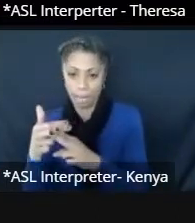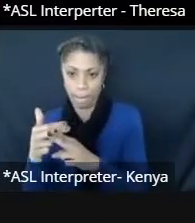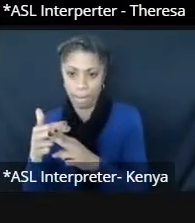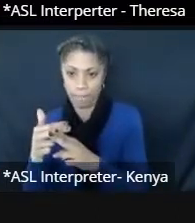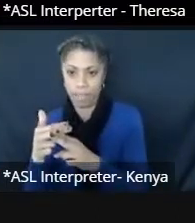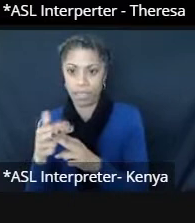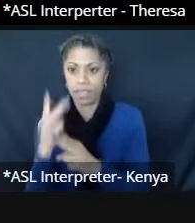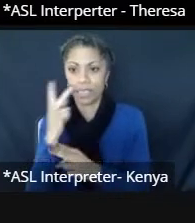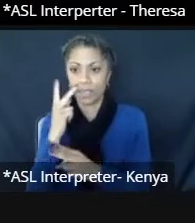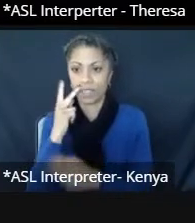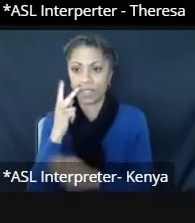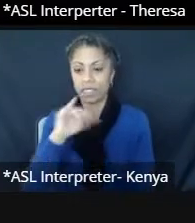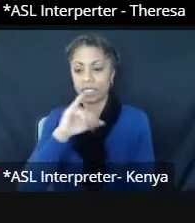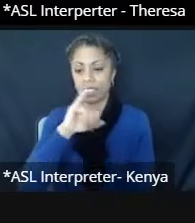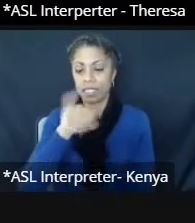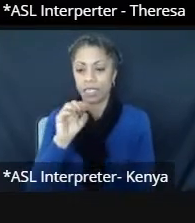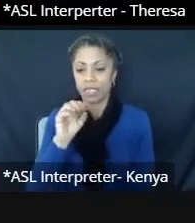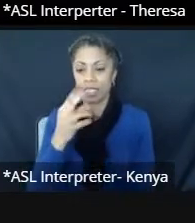Johnson-Donnie.